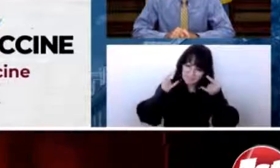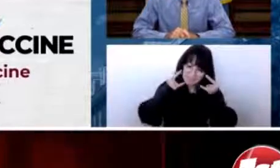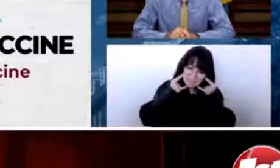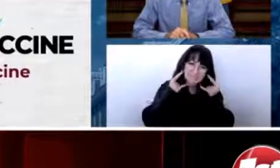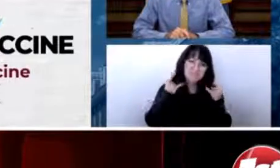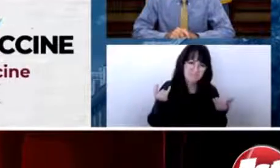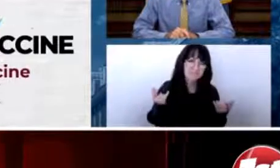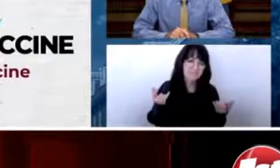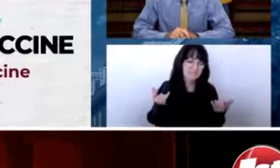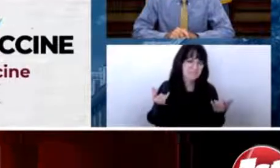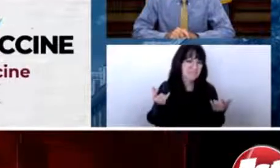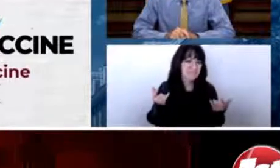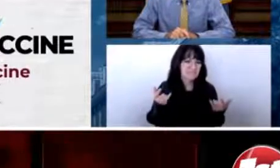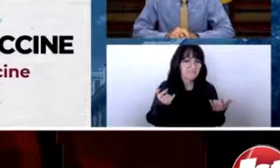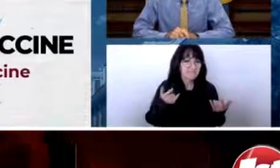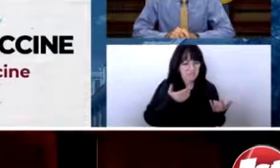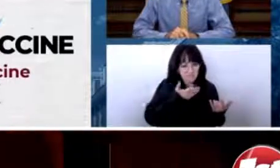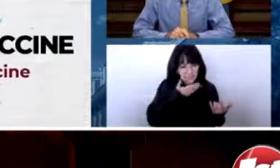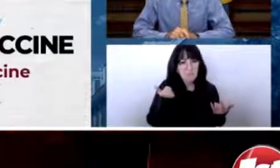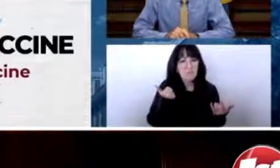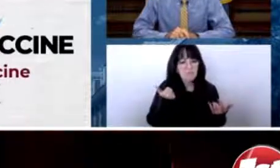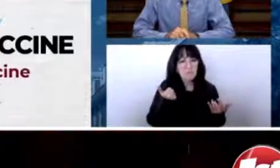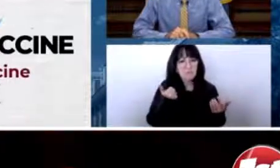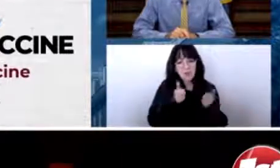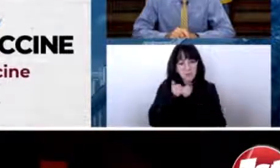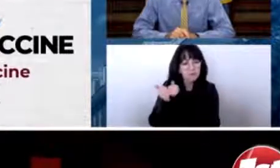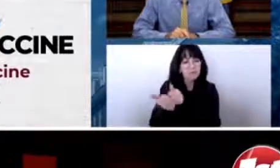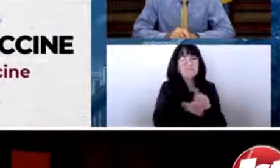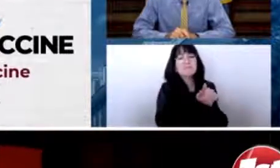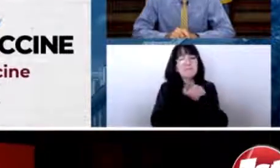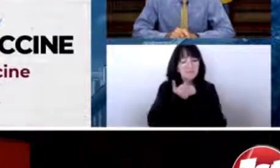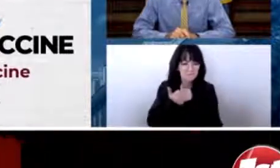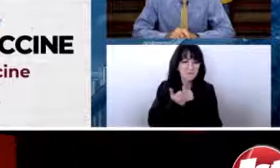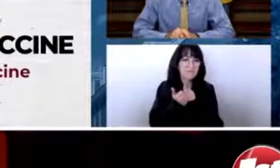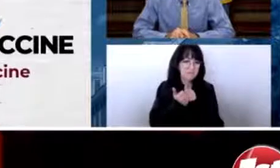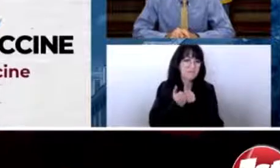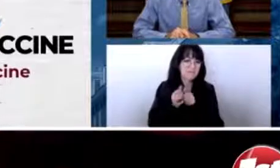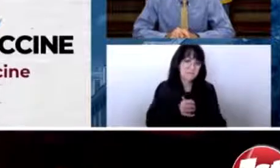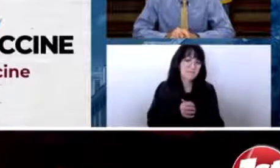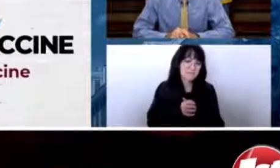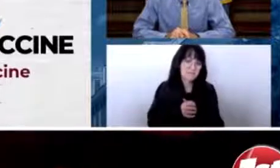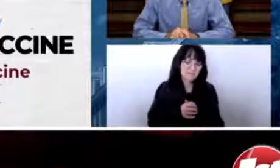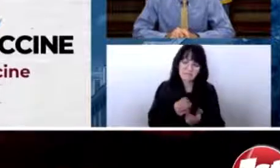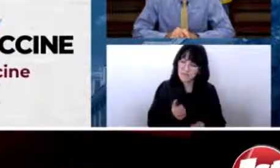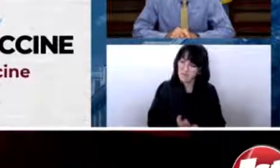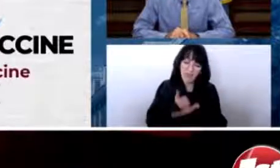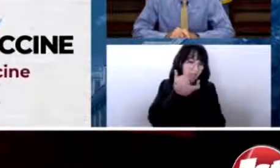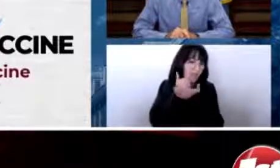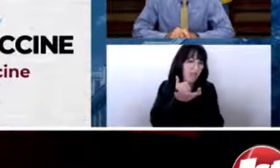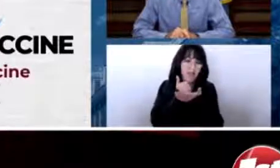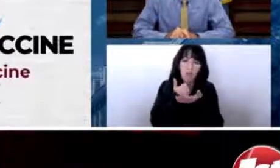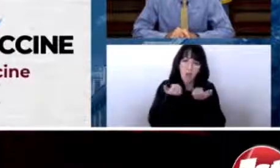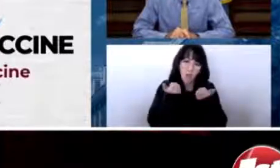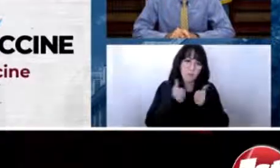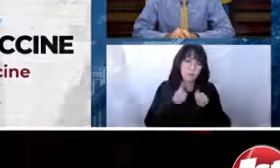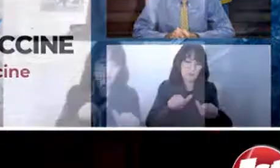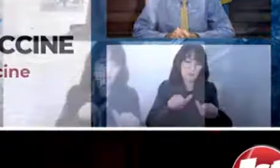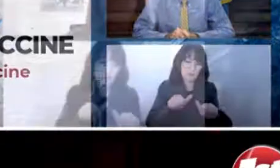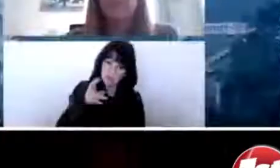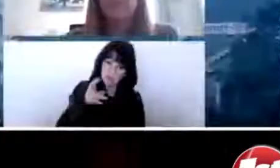help. So let's all pull together, do what we know we have to do, and get over this January